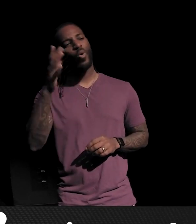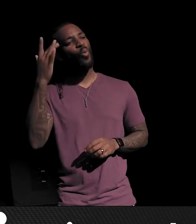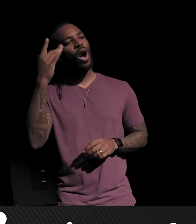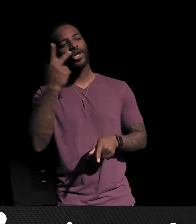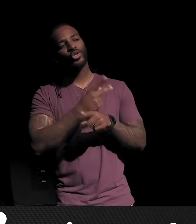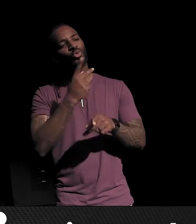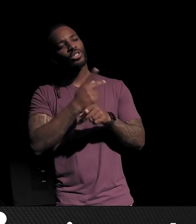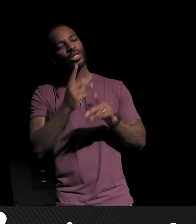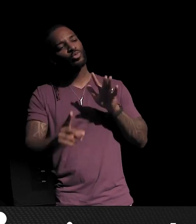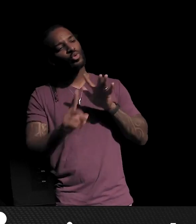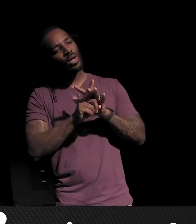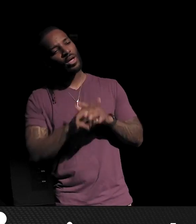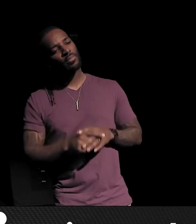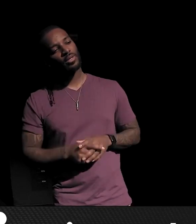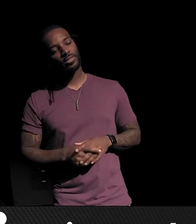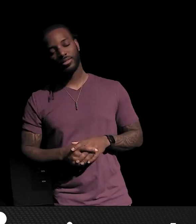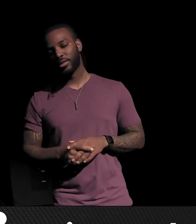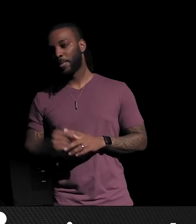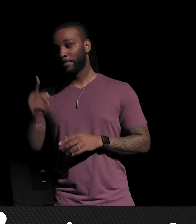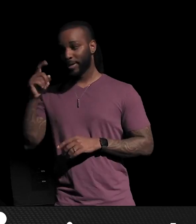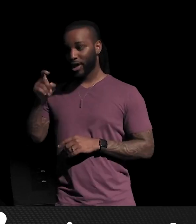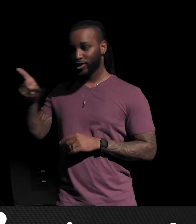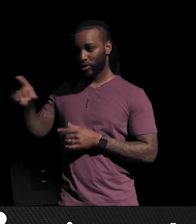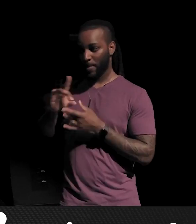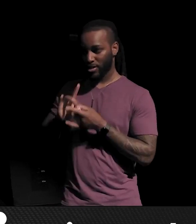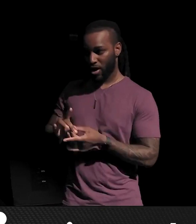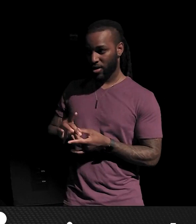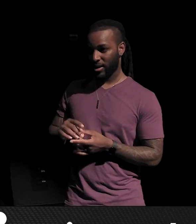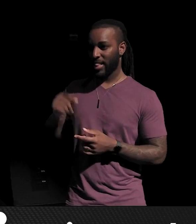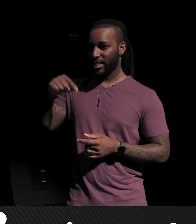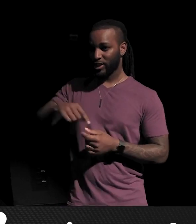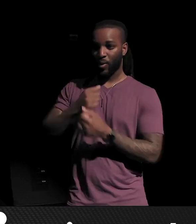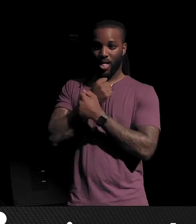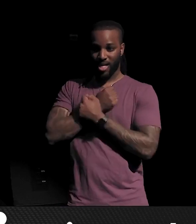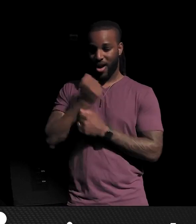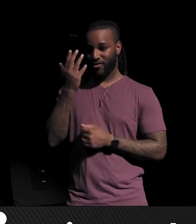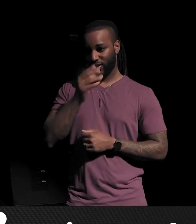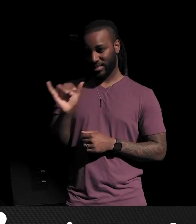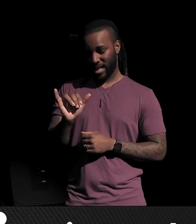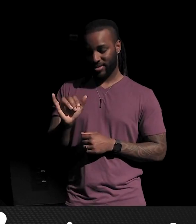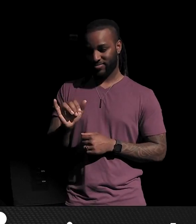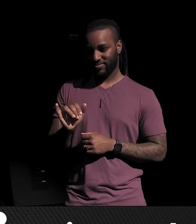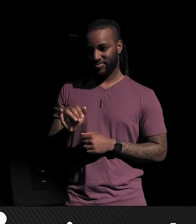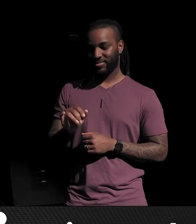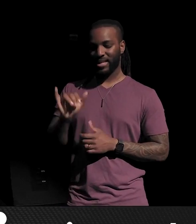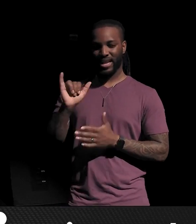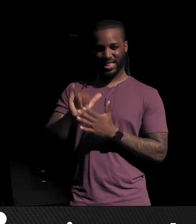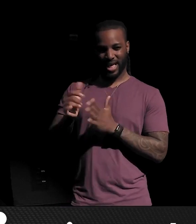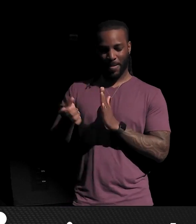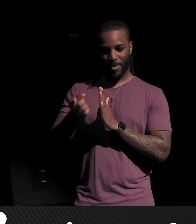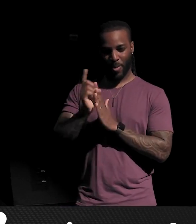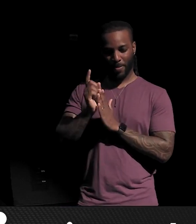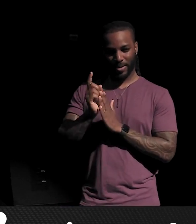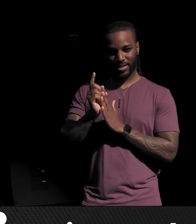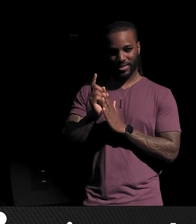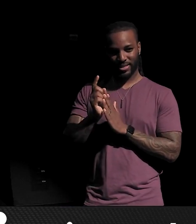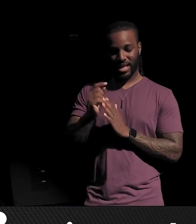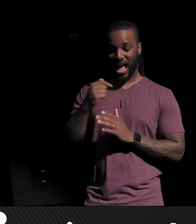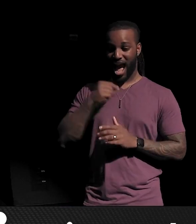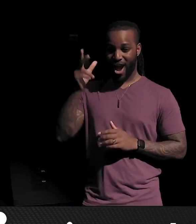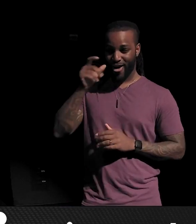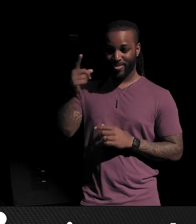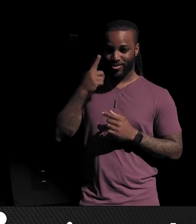because you belong. And this is what love looks like. And in that moment, I can hear him weeping on the